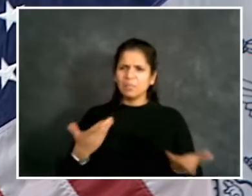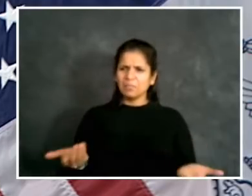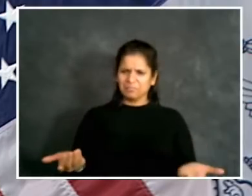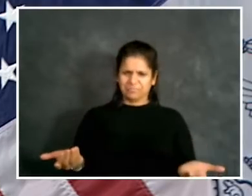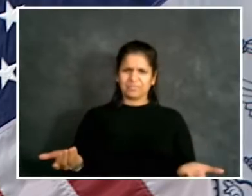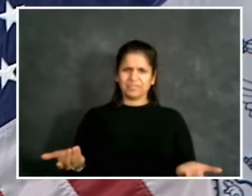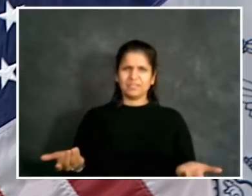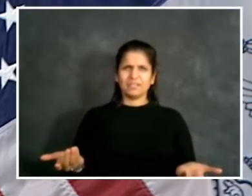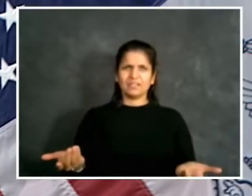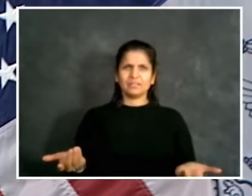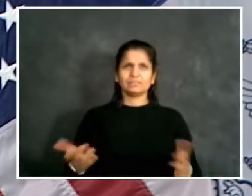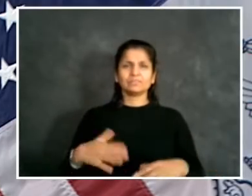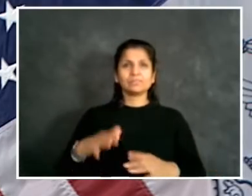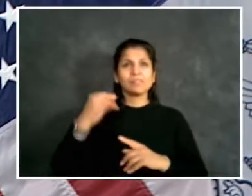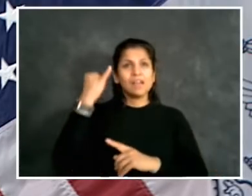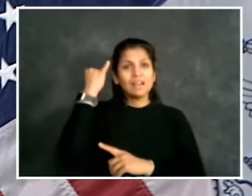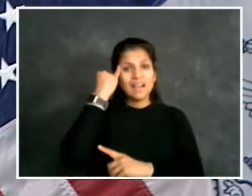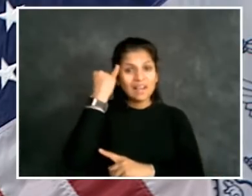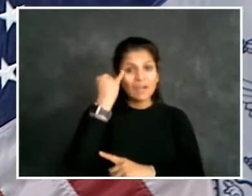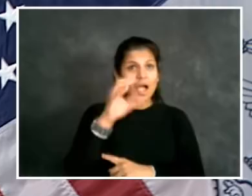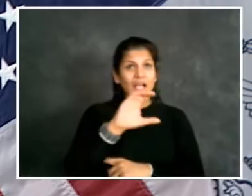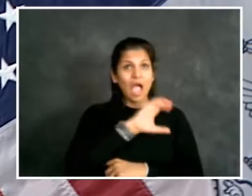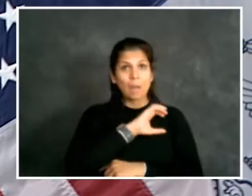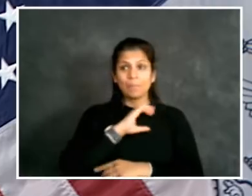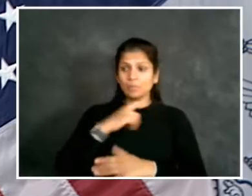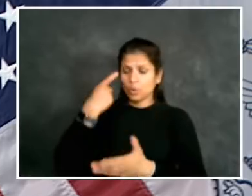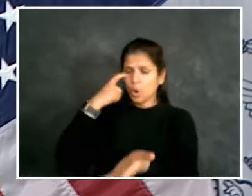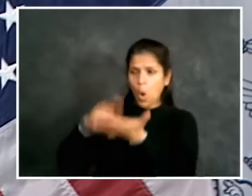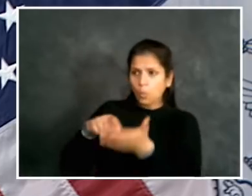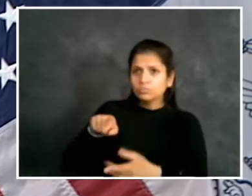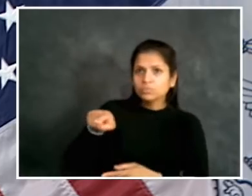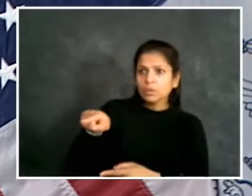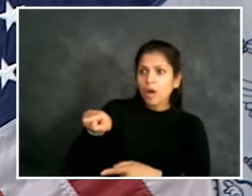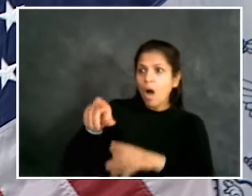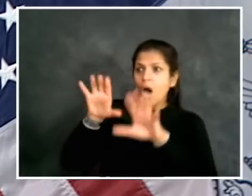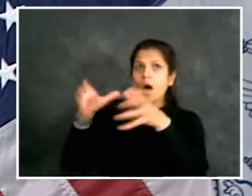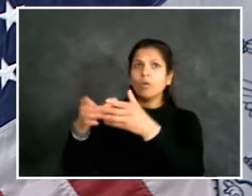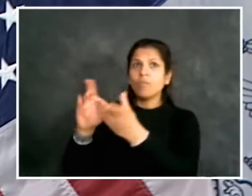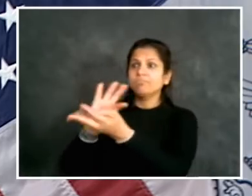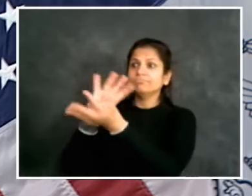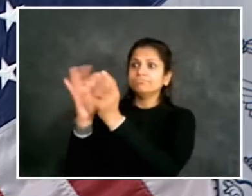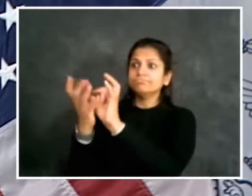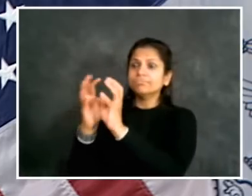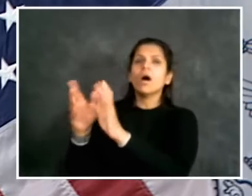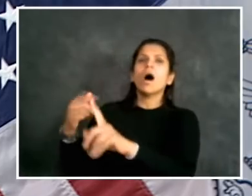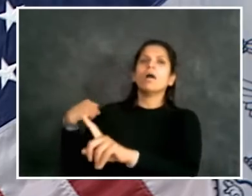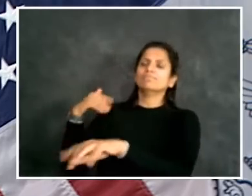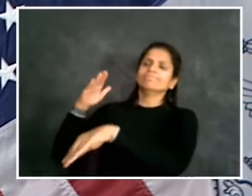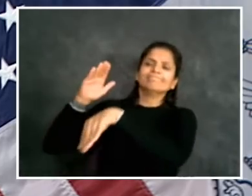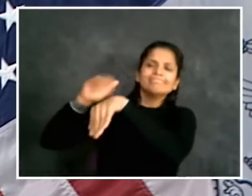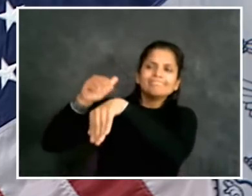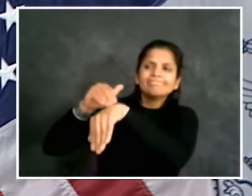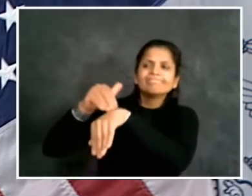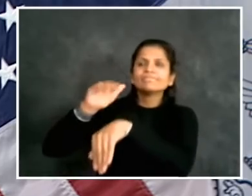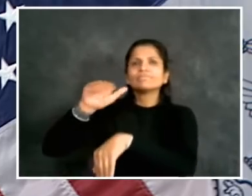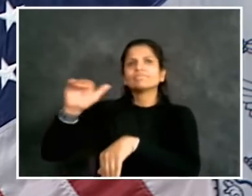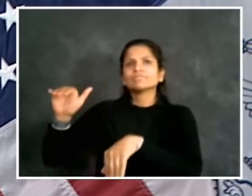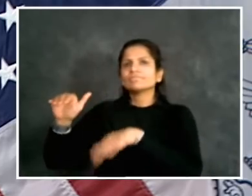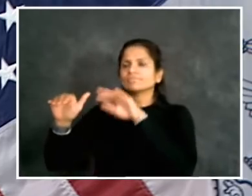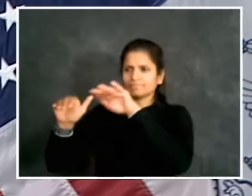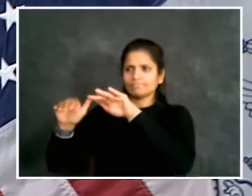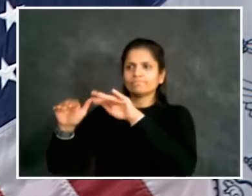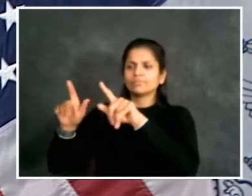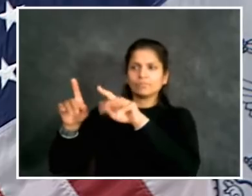people immediately disperse and stay dispersed, great. You know, that's what we want. But if people try